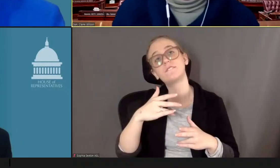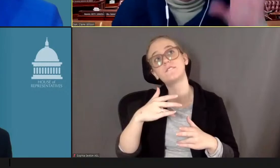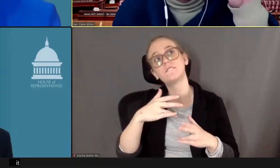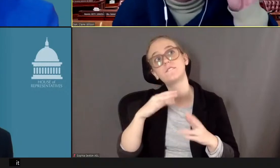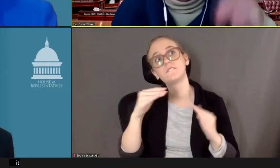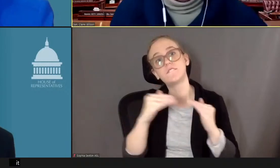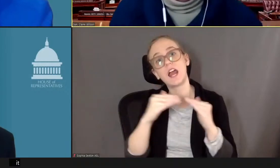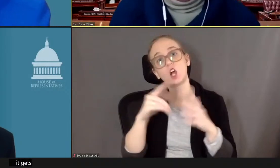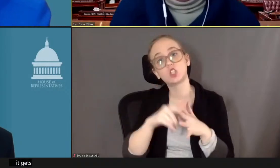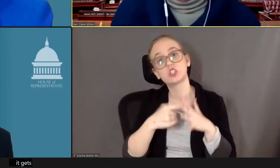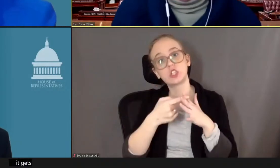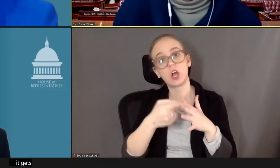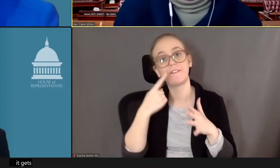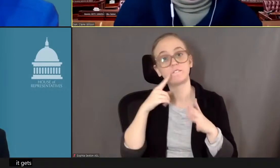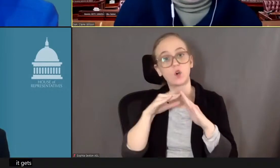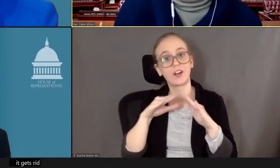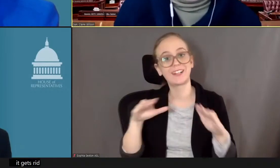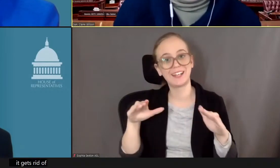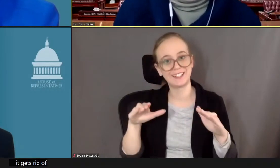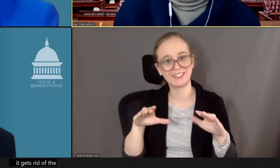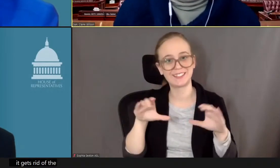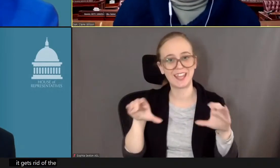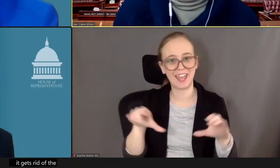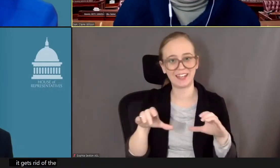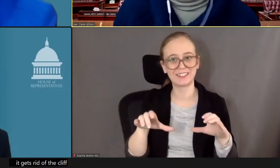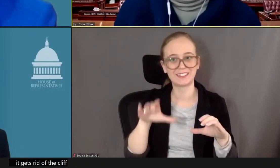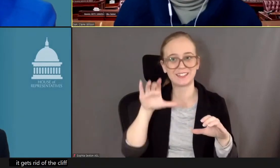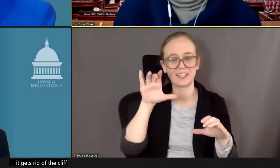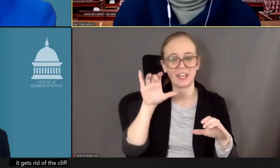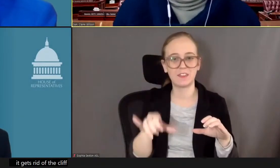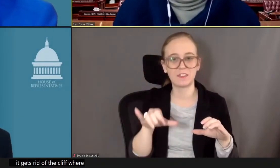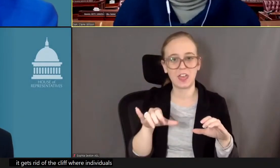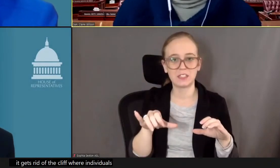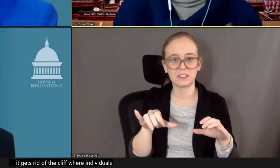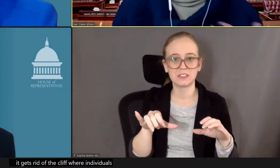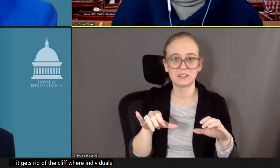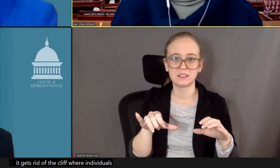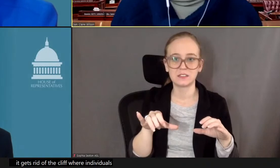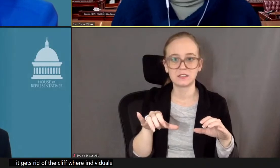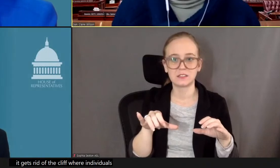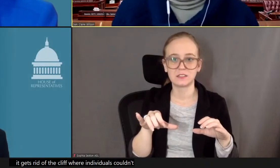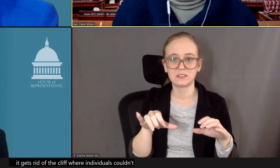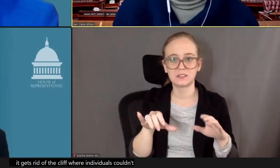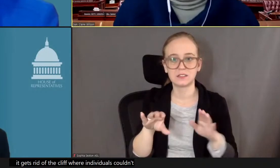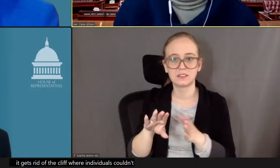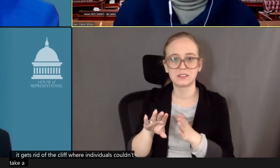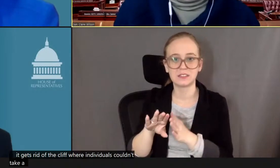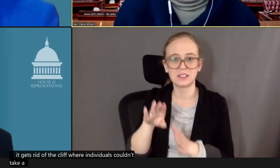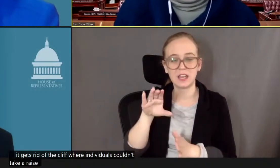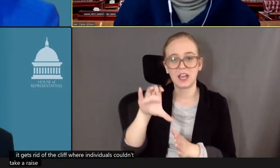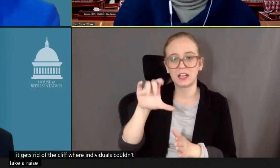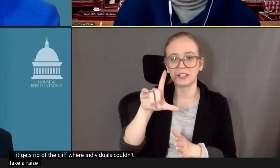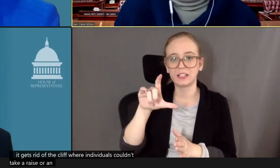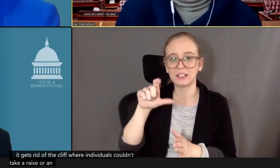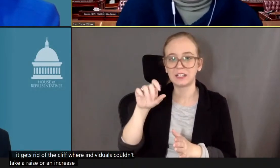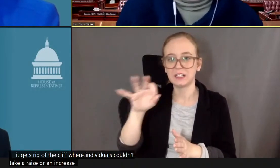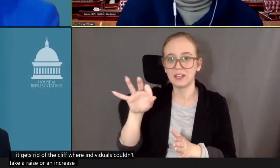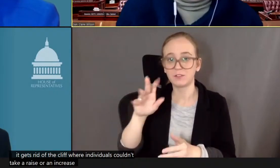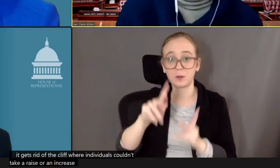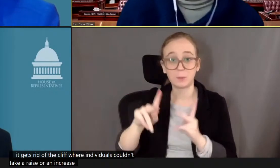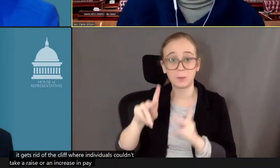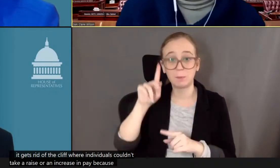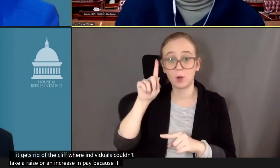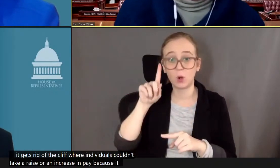the cliff where individuals couldn't take a raise or an increase in pay because it